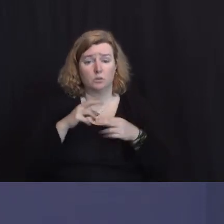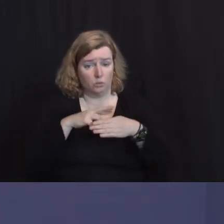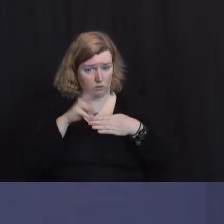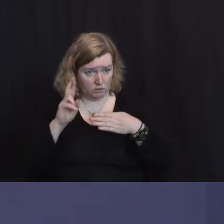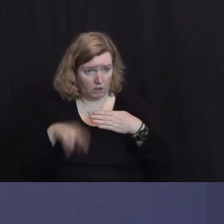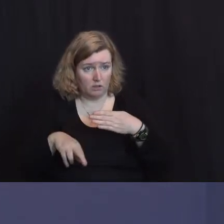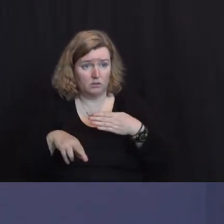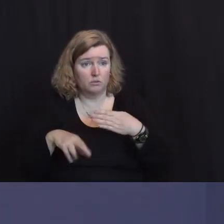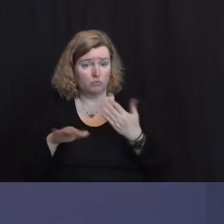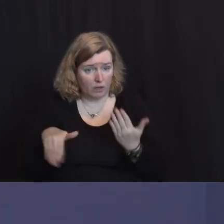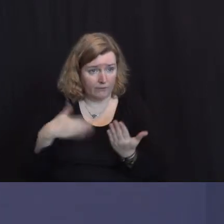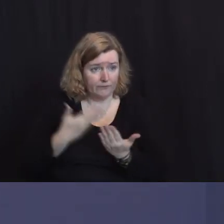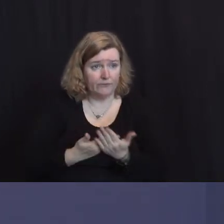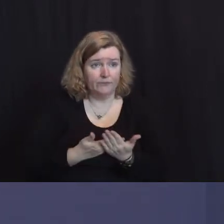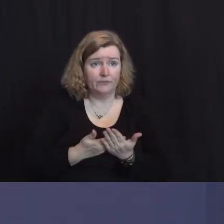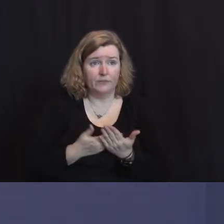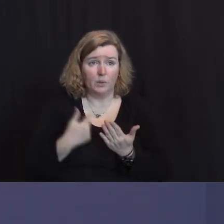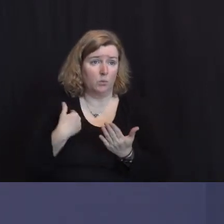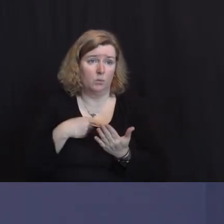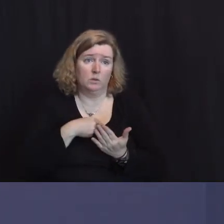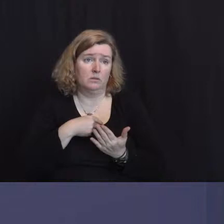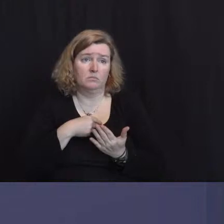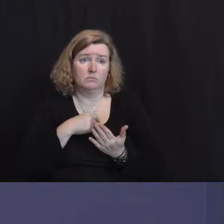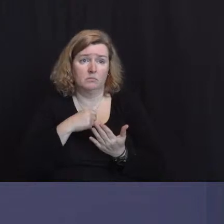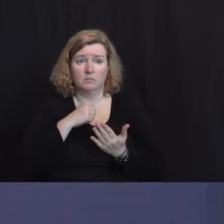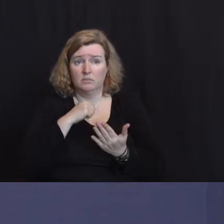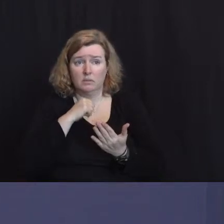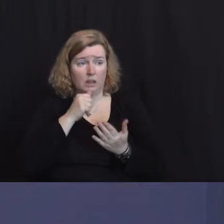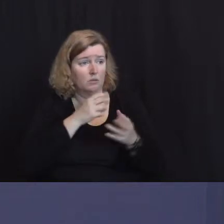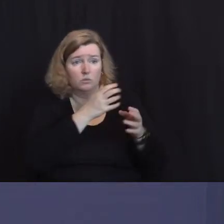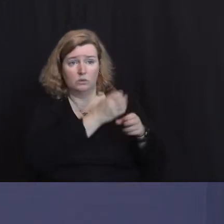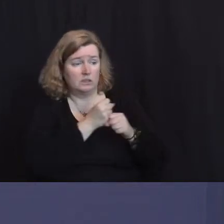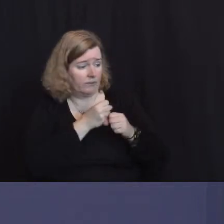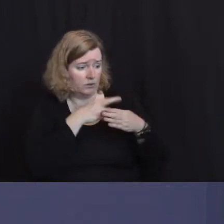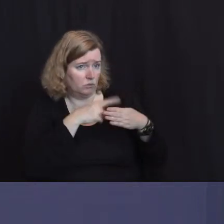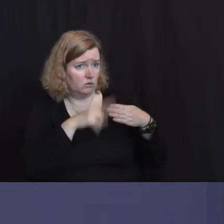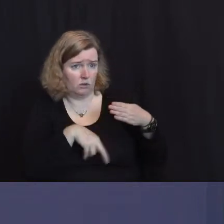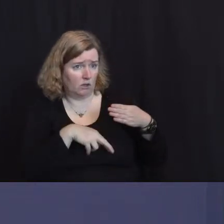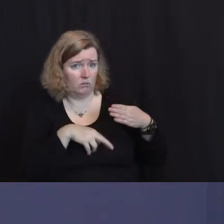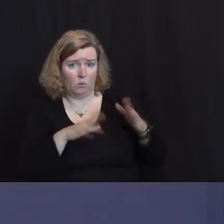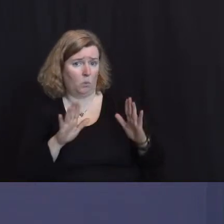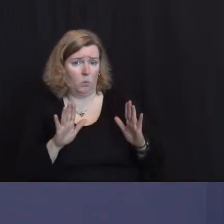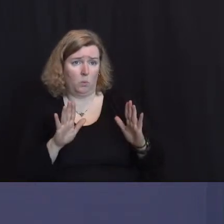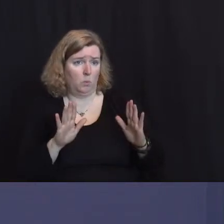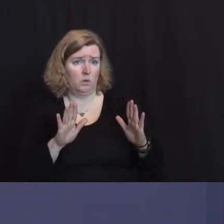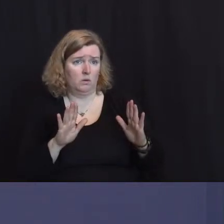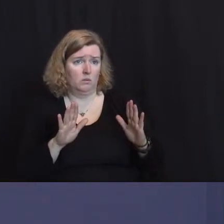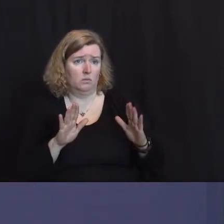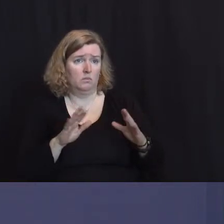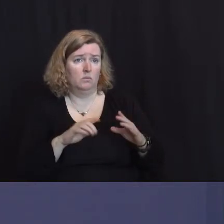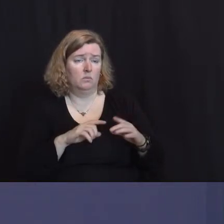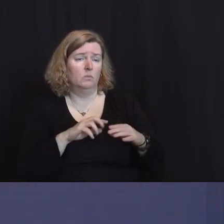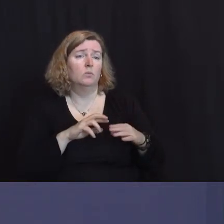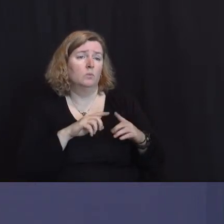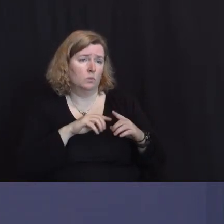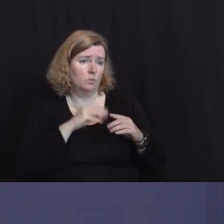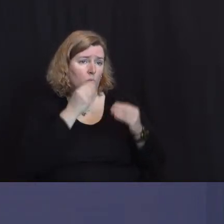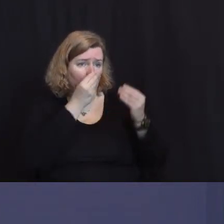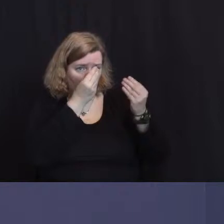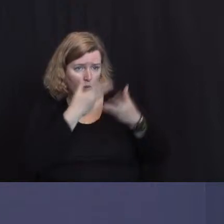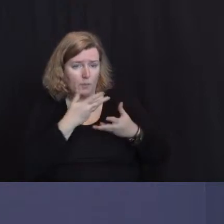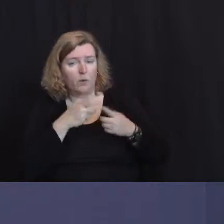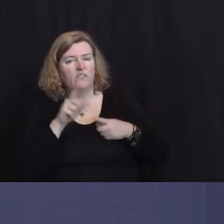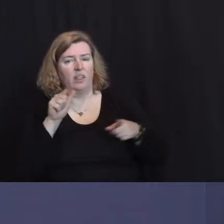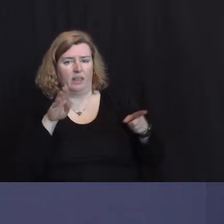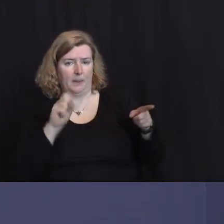first receipt of these results. These are reports, these are lab results that are